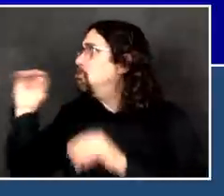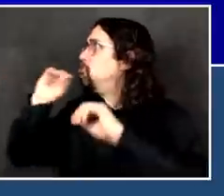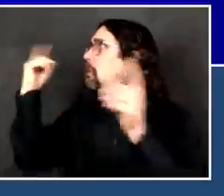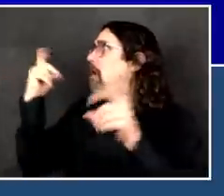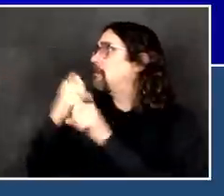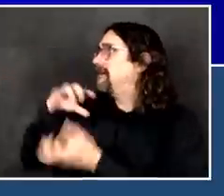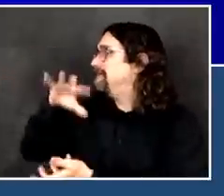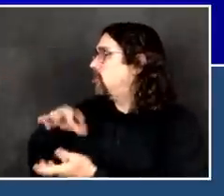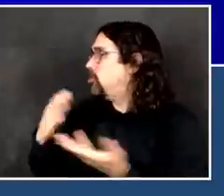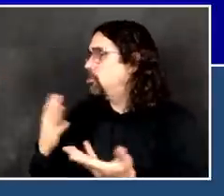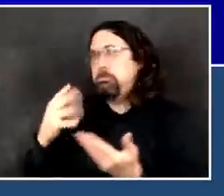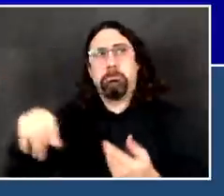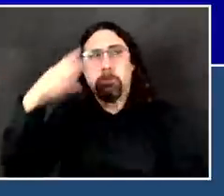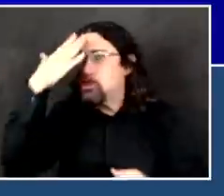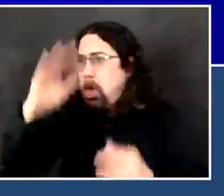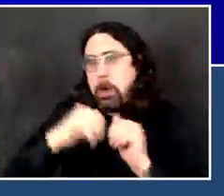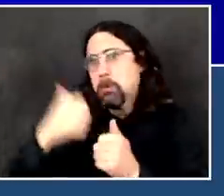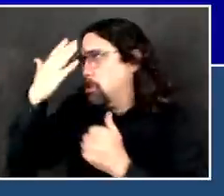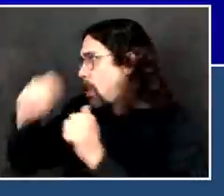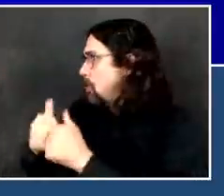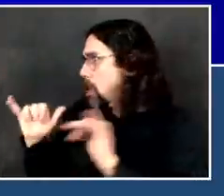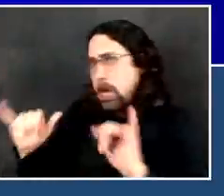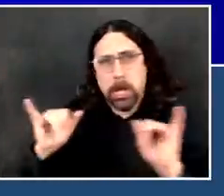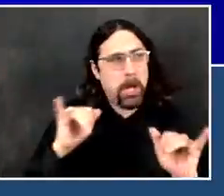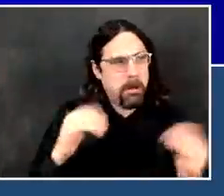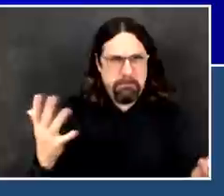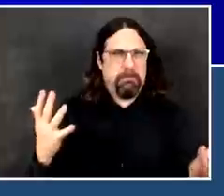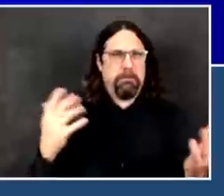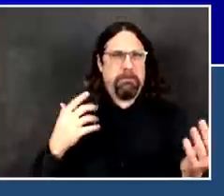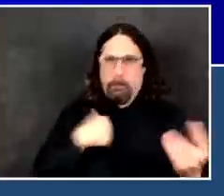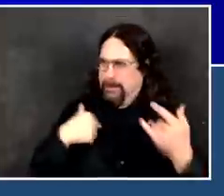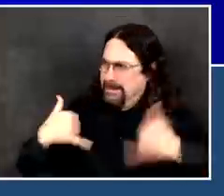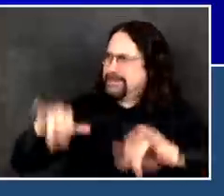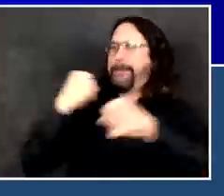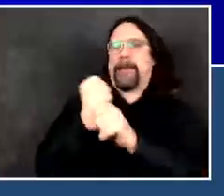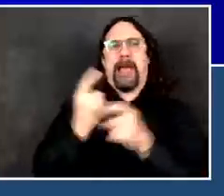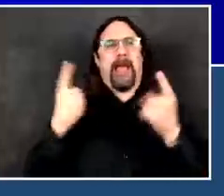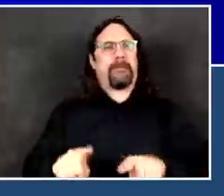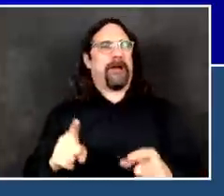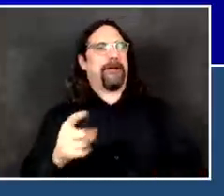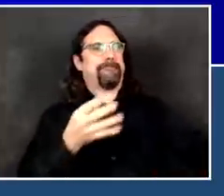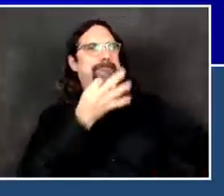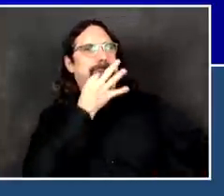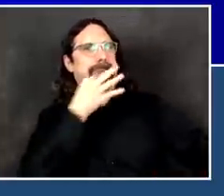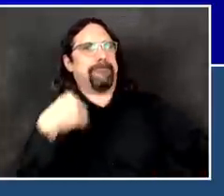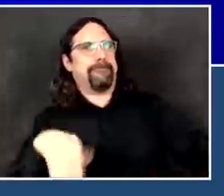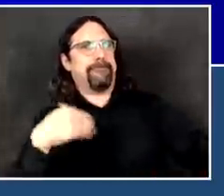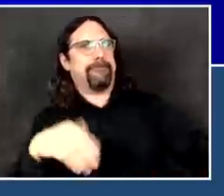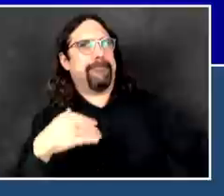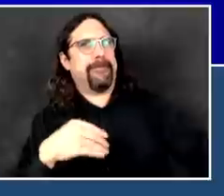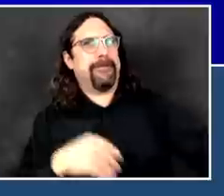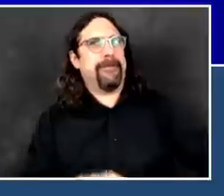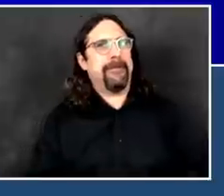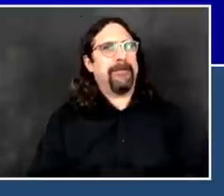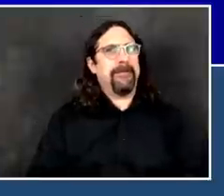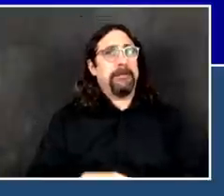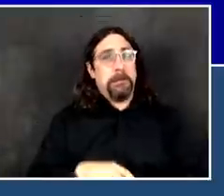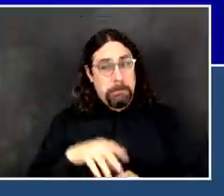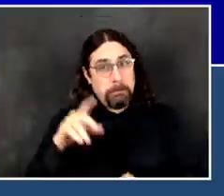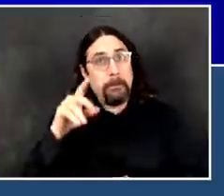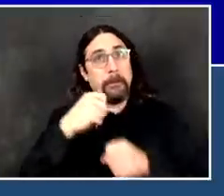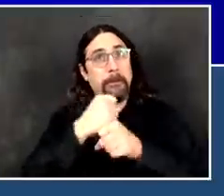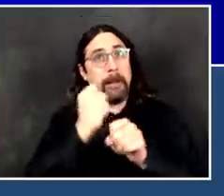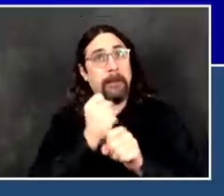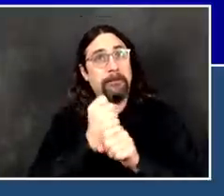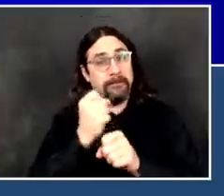If you have talked about a normal timeline to try and create a brand new product like this, you'd think it would take a year. You know what they said? They